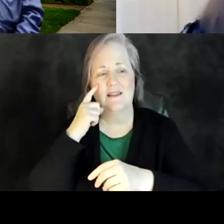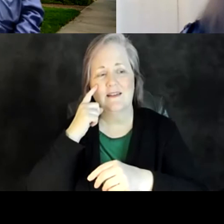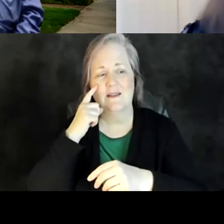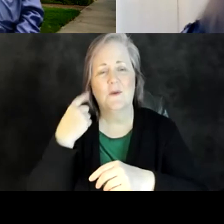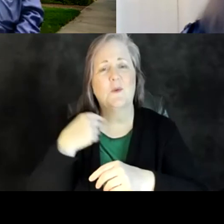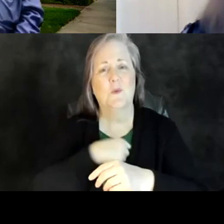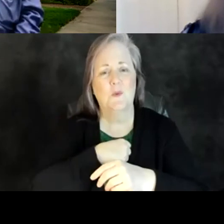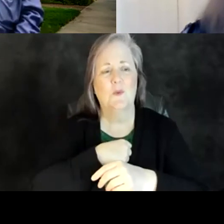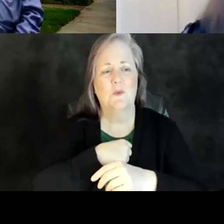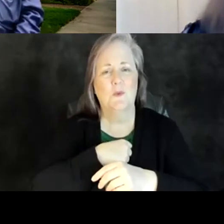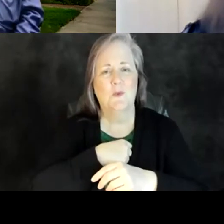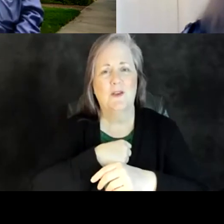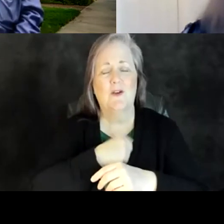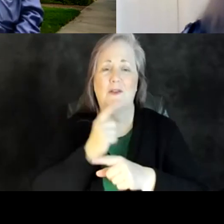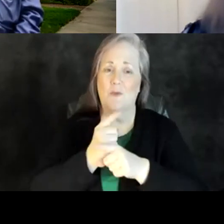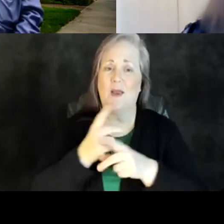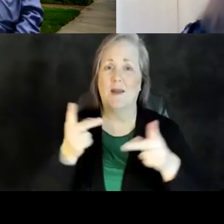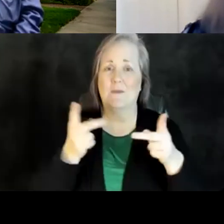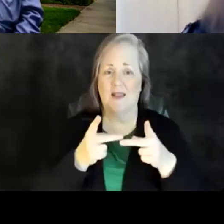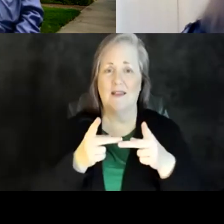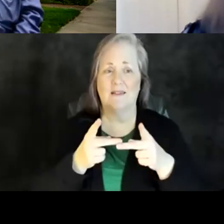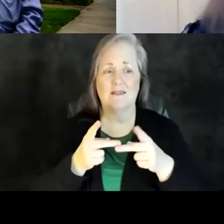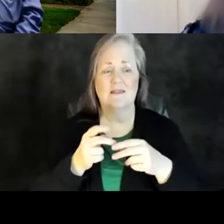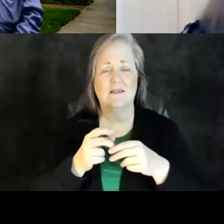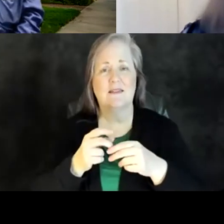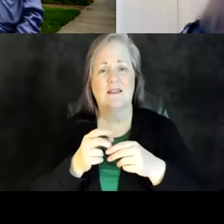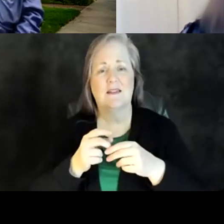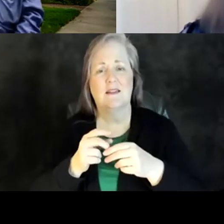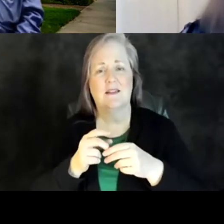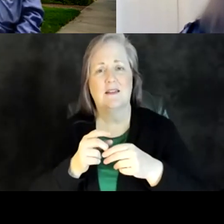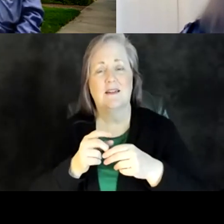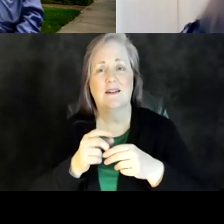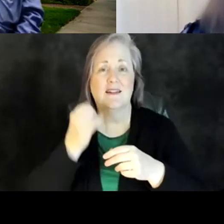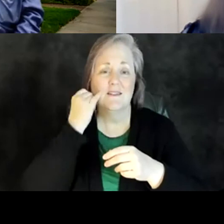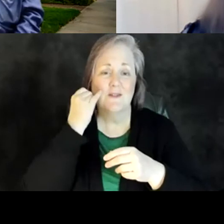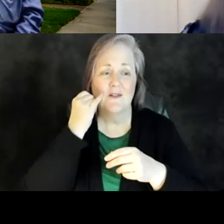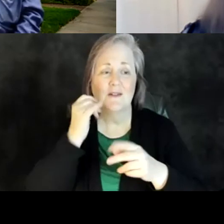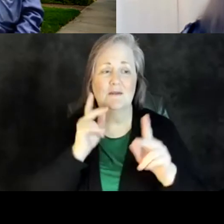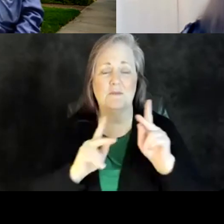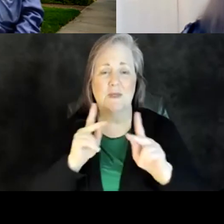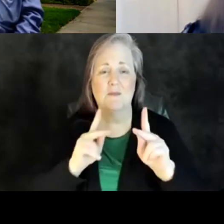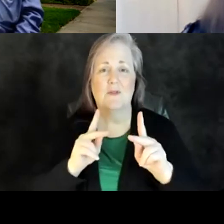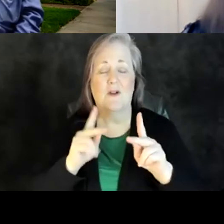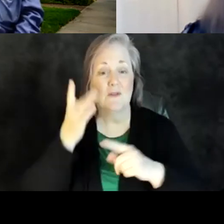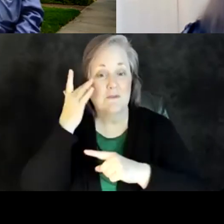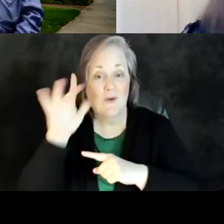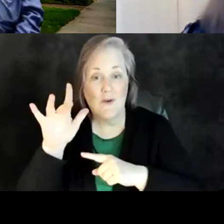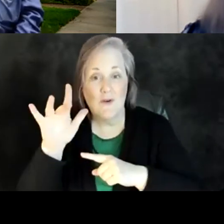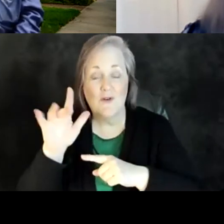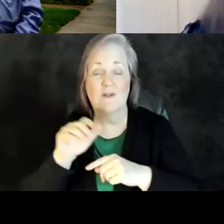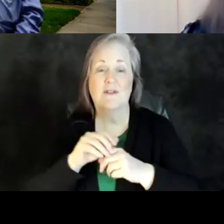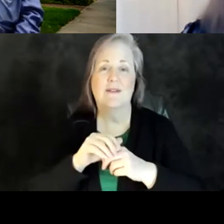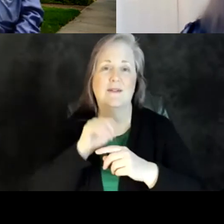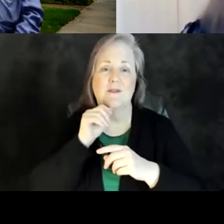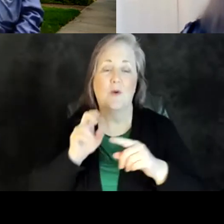we are in the right place. And I think as long as people are smart and don't really